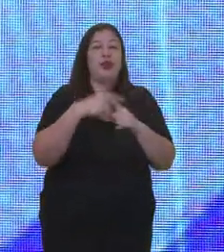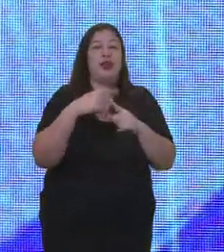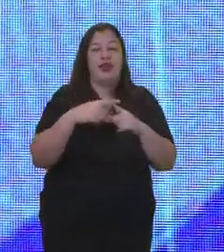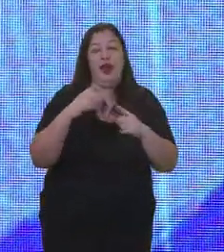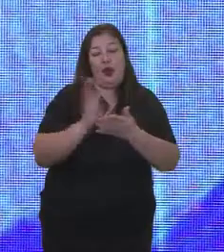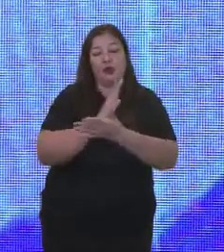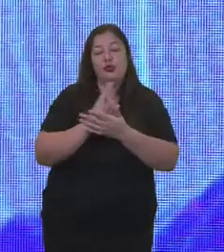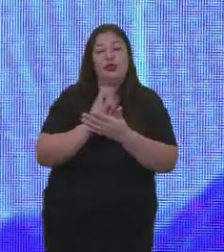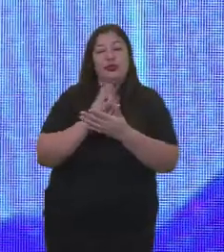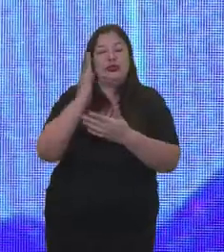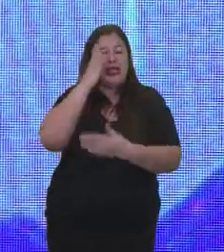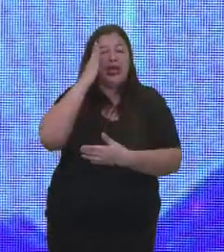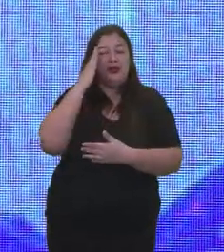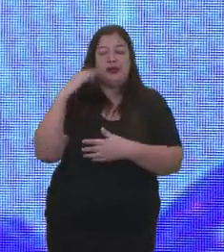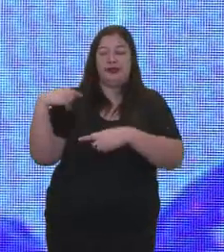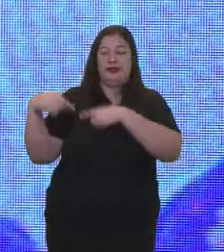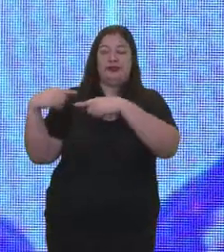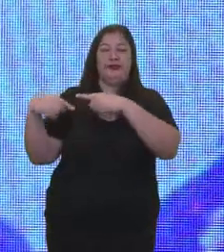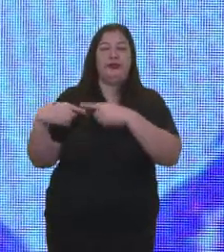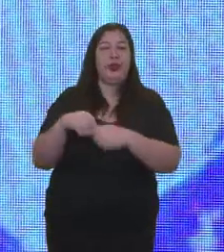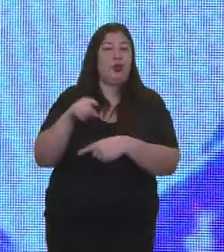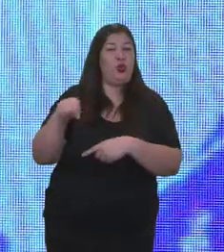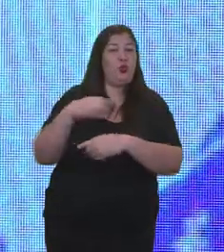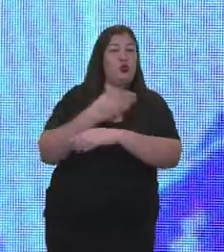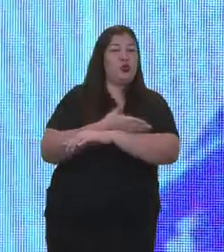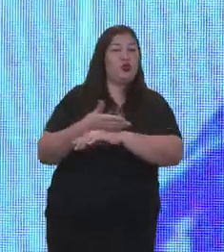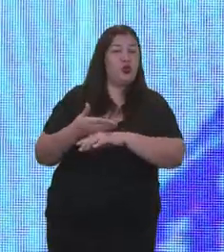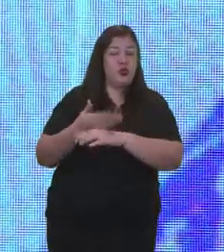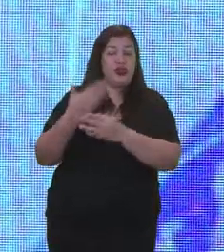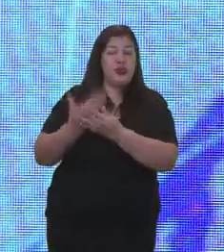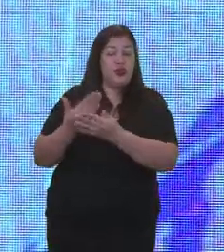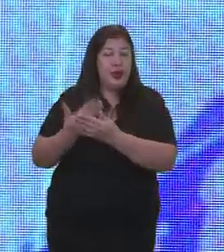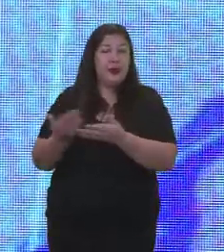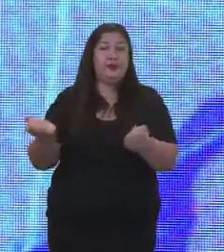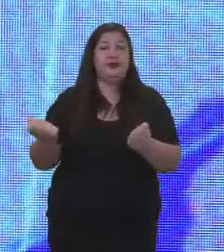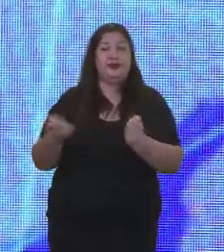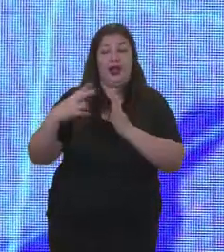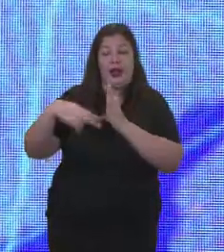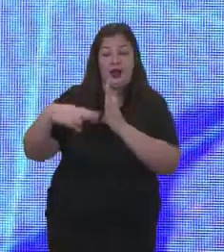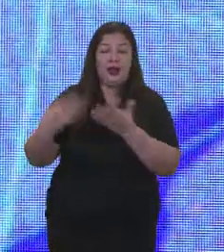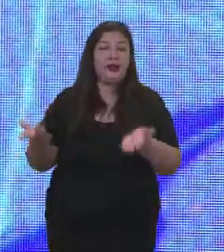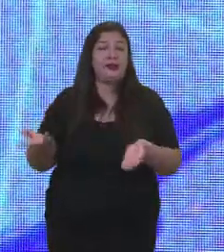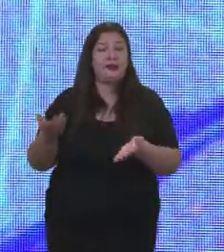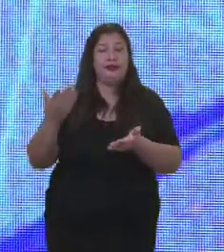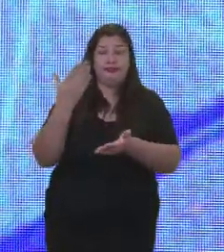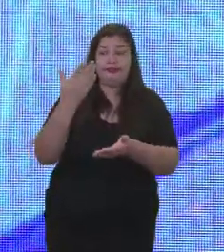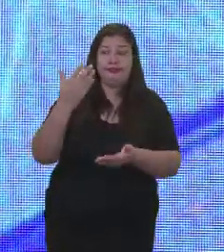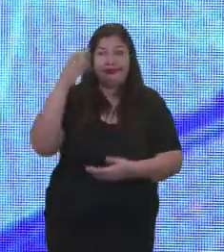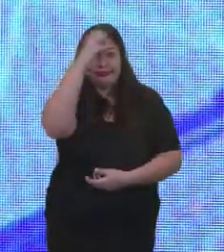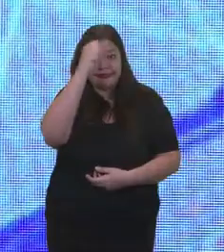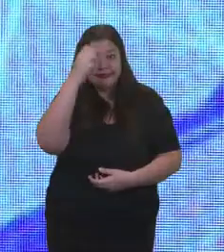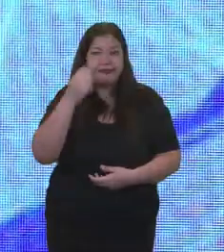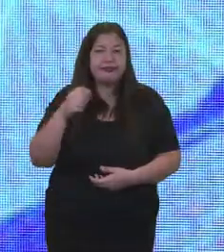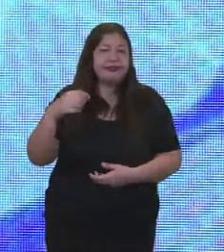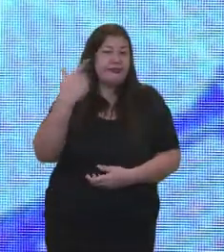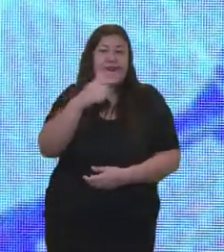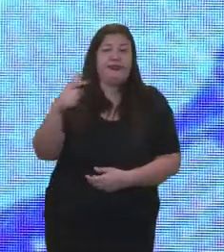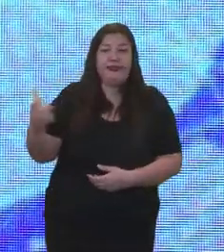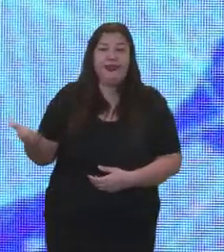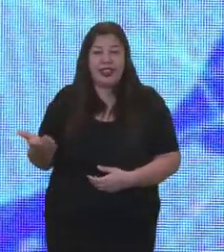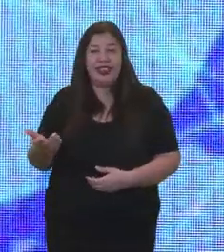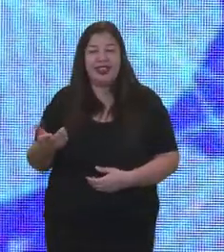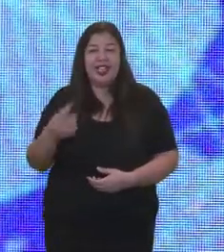not was not used to learn and to research. So here is Mariana Thiago, as